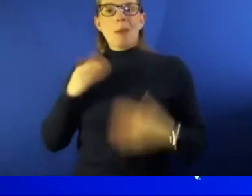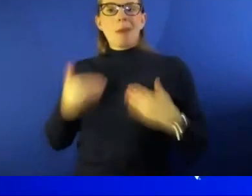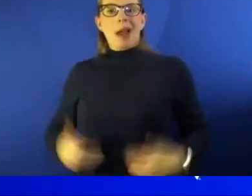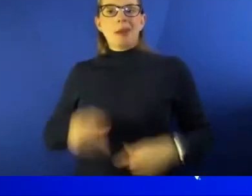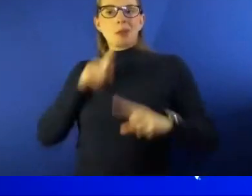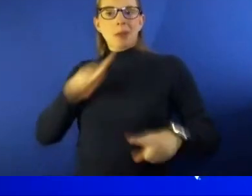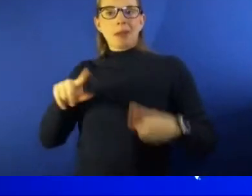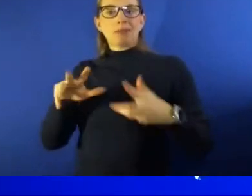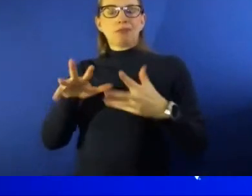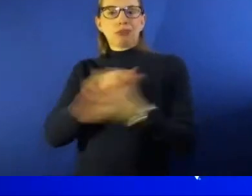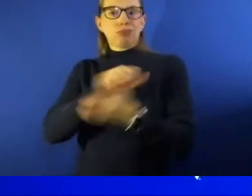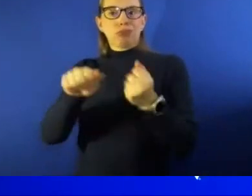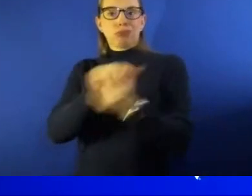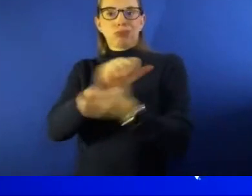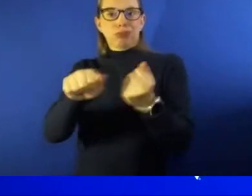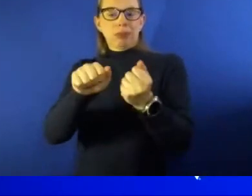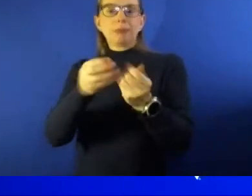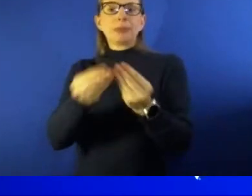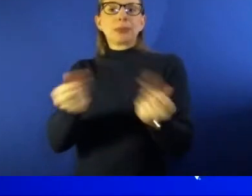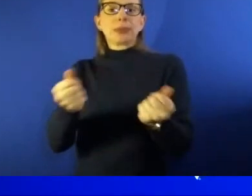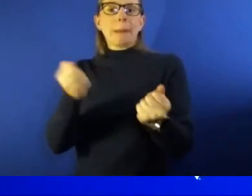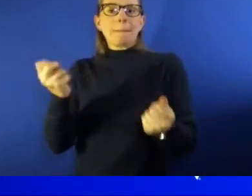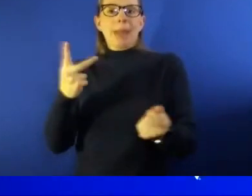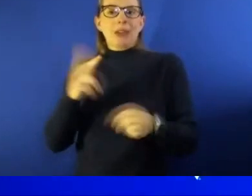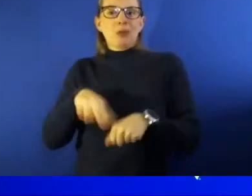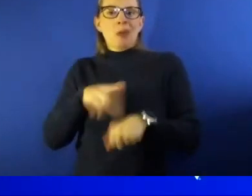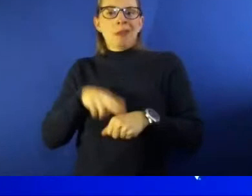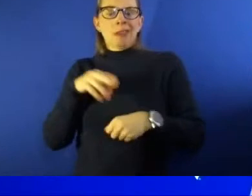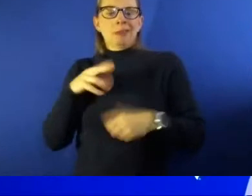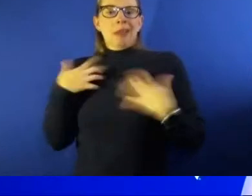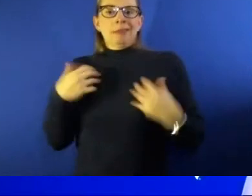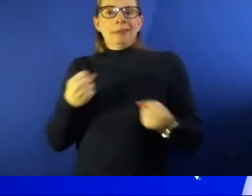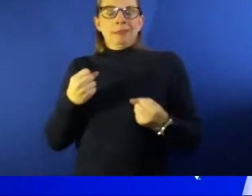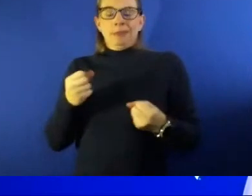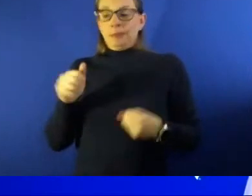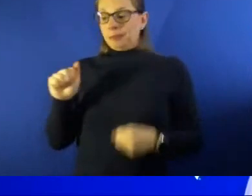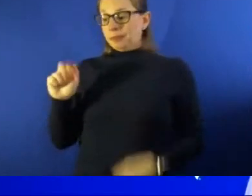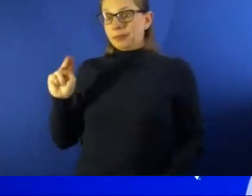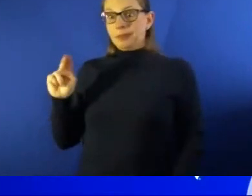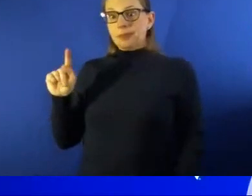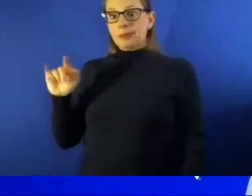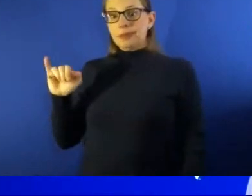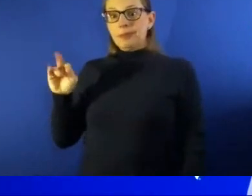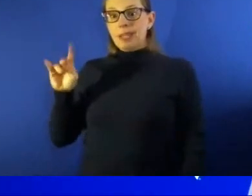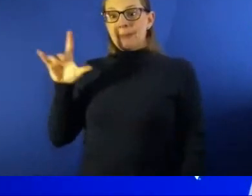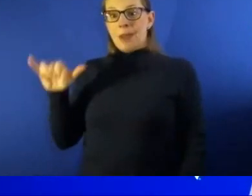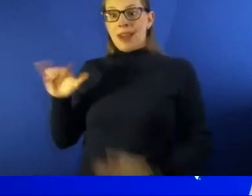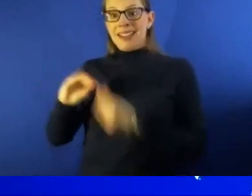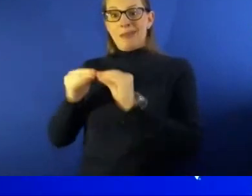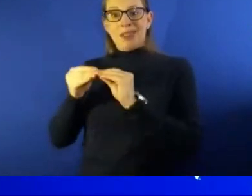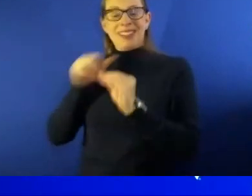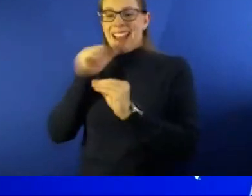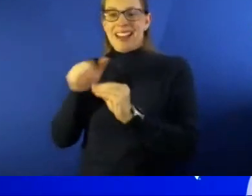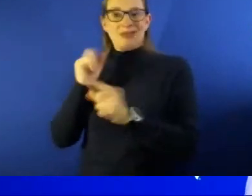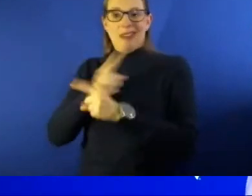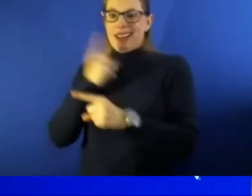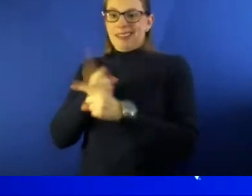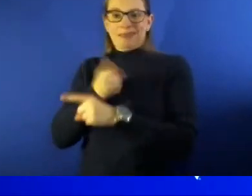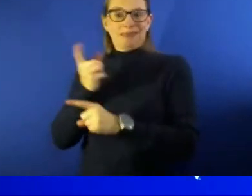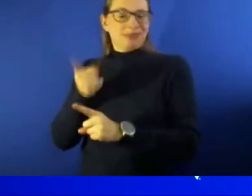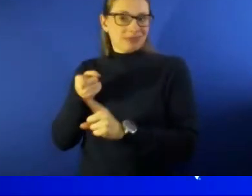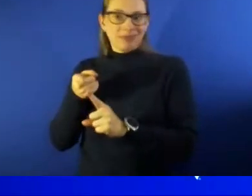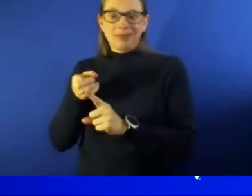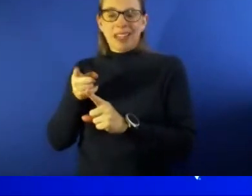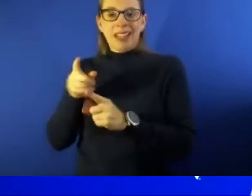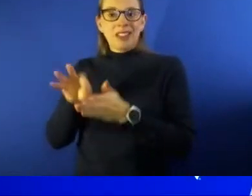trying to track antibodies and follow antibodies is not the right answer. We also remember that you have this response that